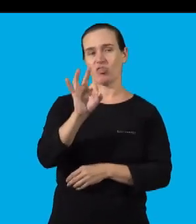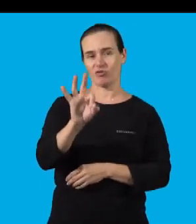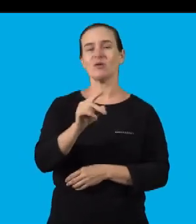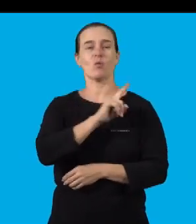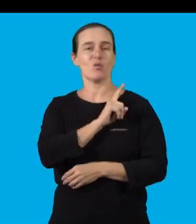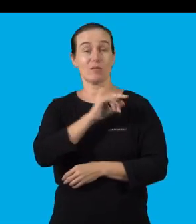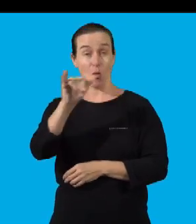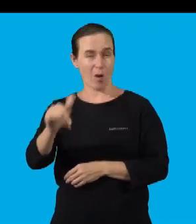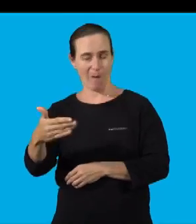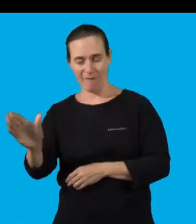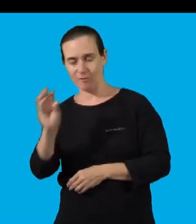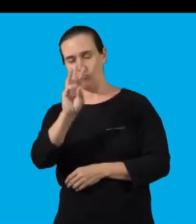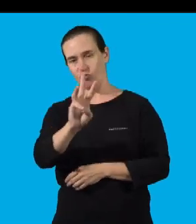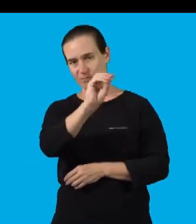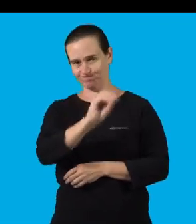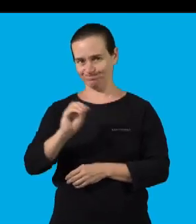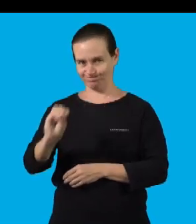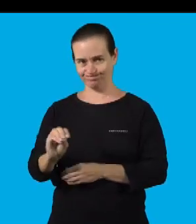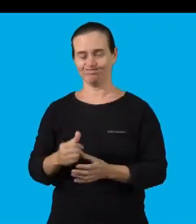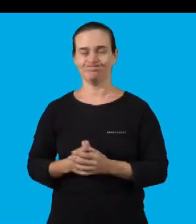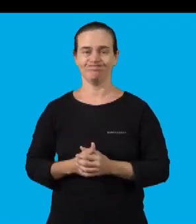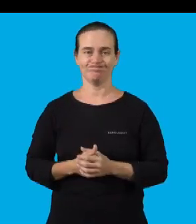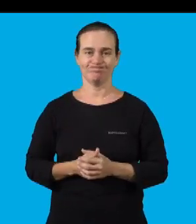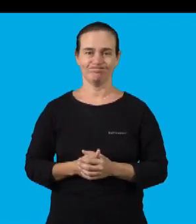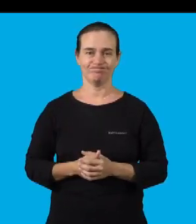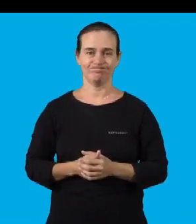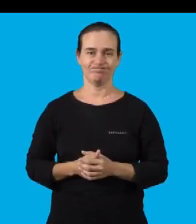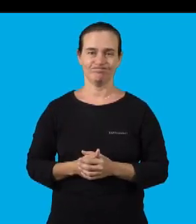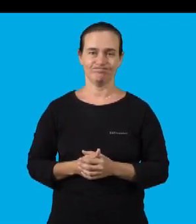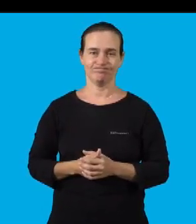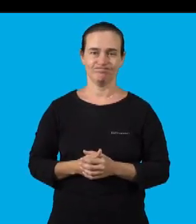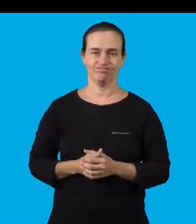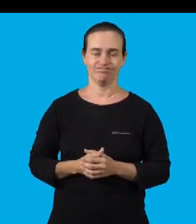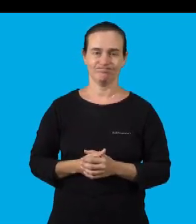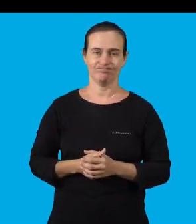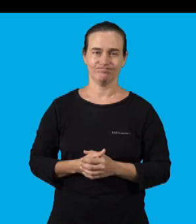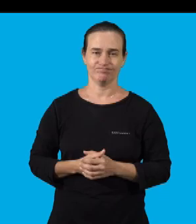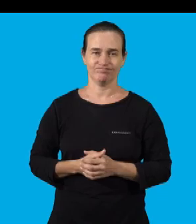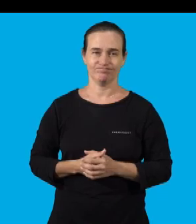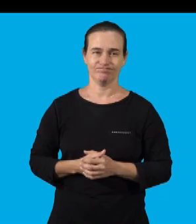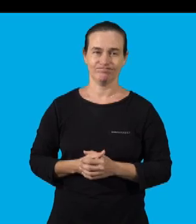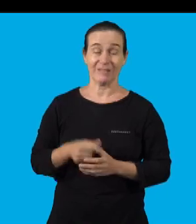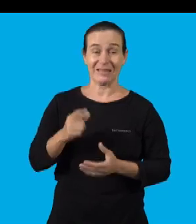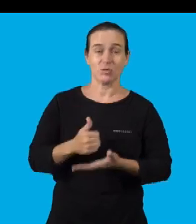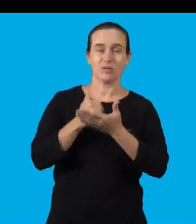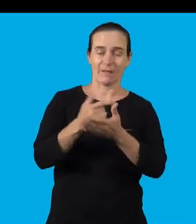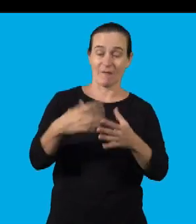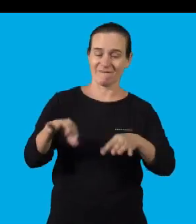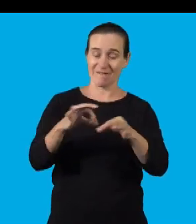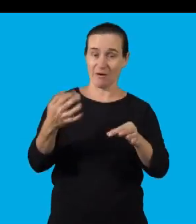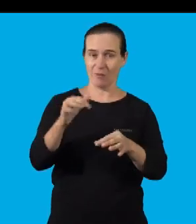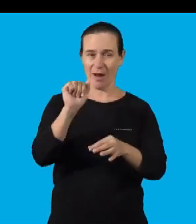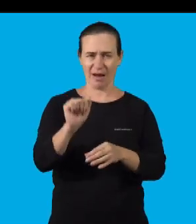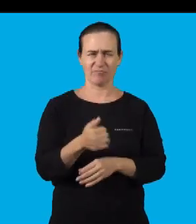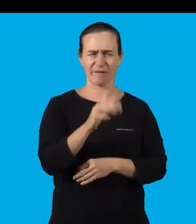we've substituted 3 there into the value of y. This is going to allow us to get the value of a. 5 minus 4